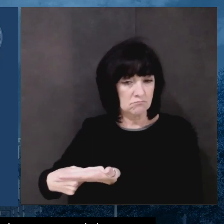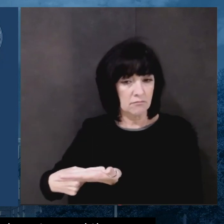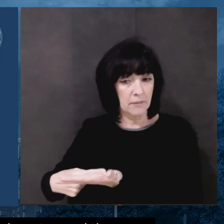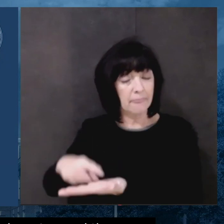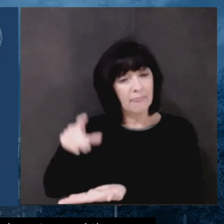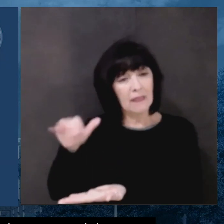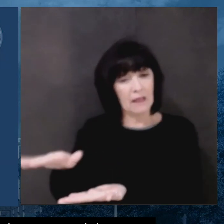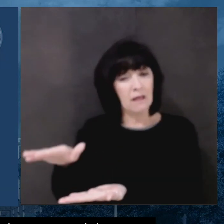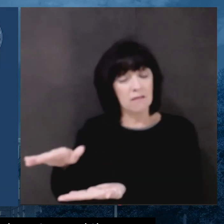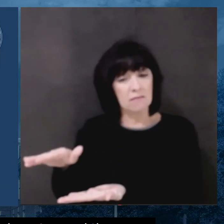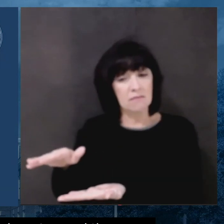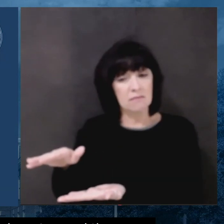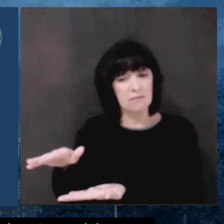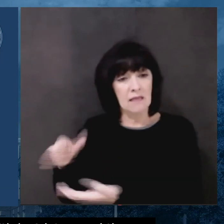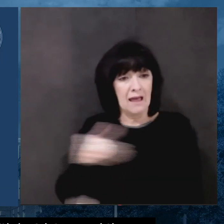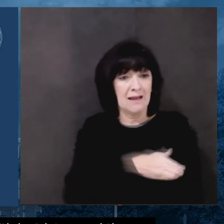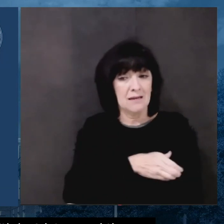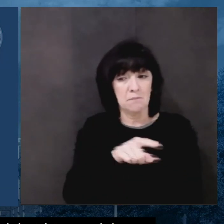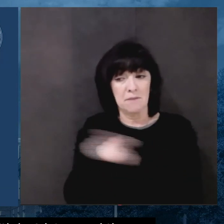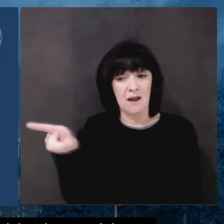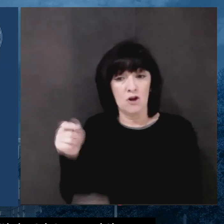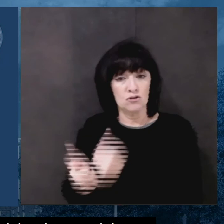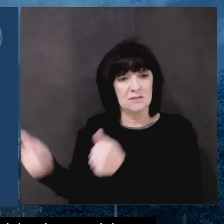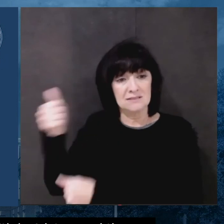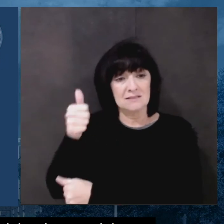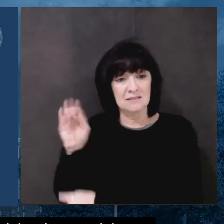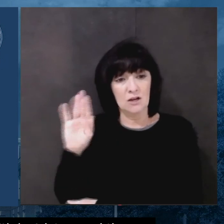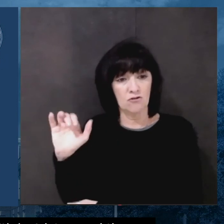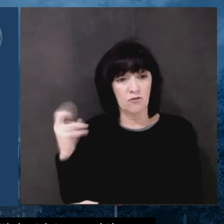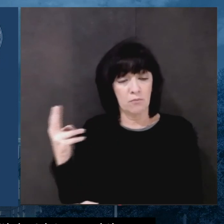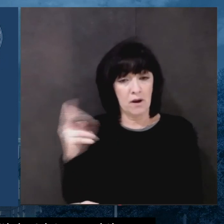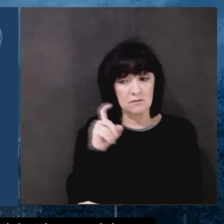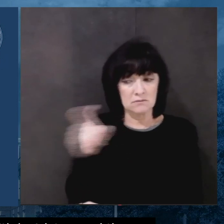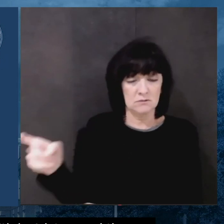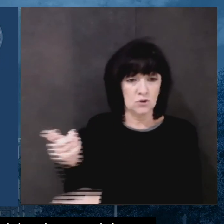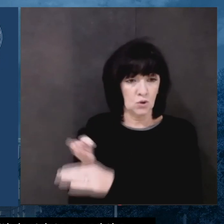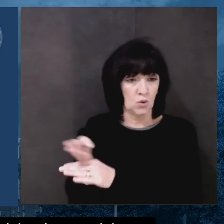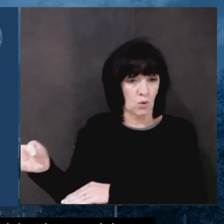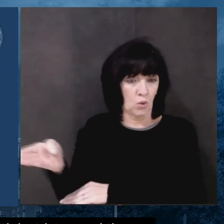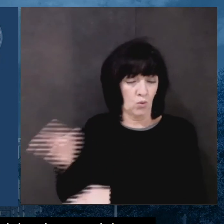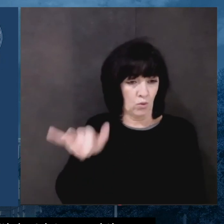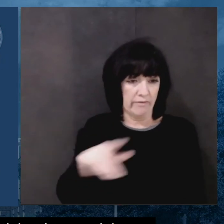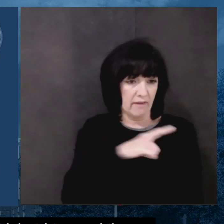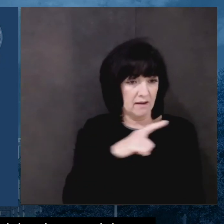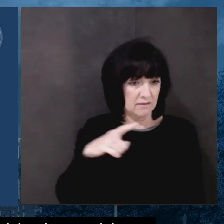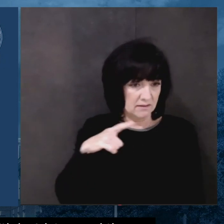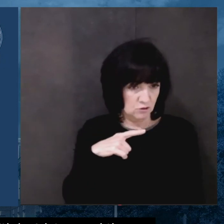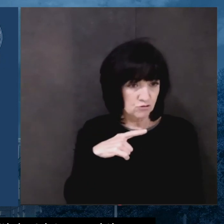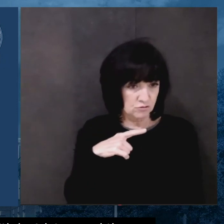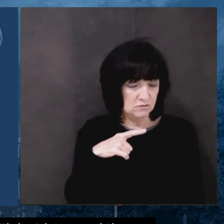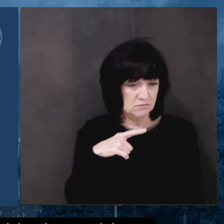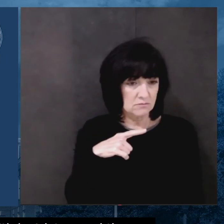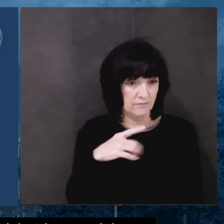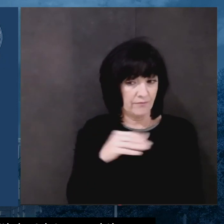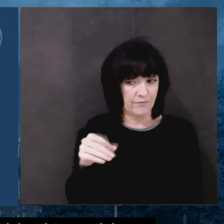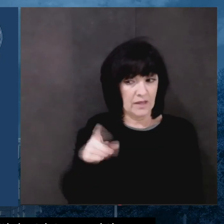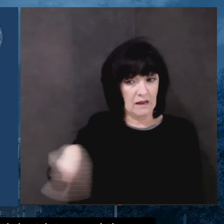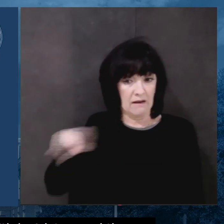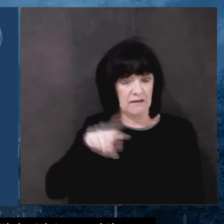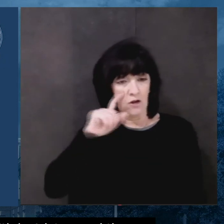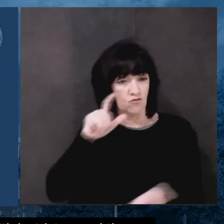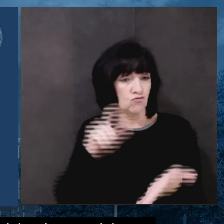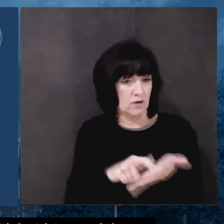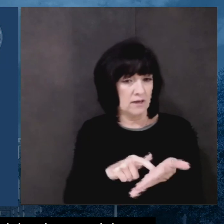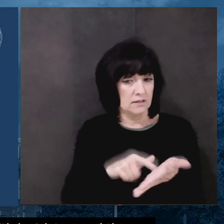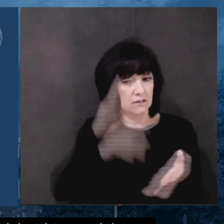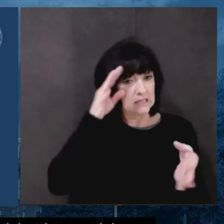branch are granted to the executive branch through the legislature and the statute, and they recognize that